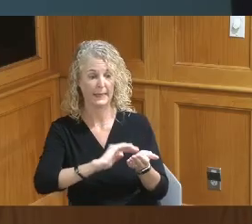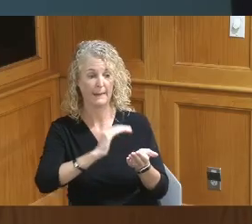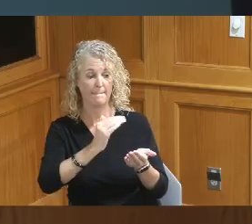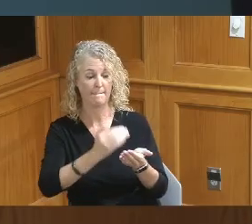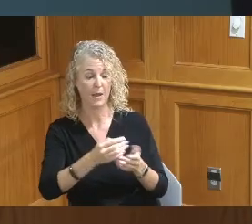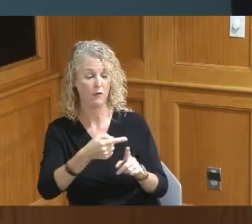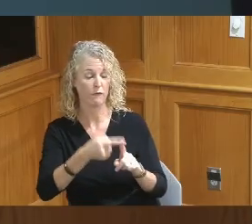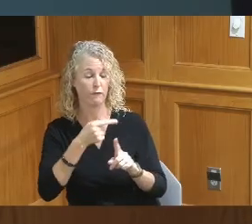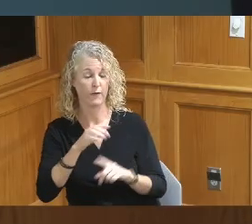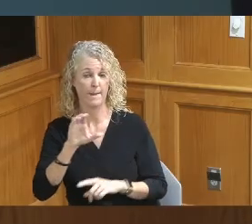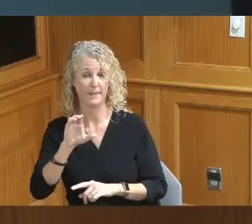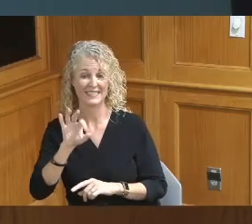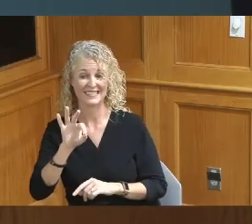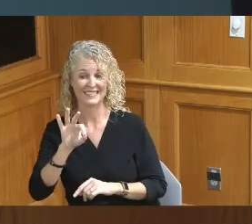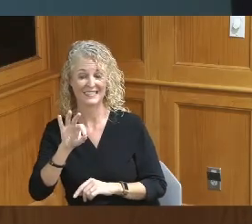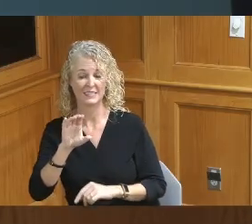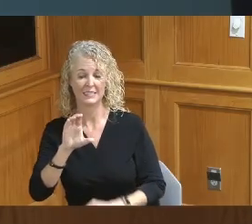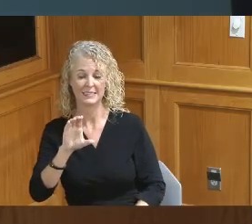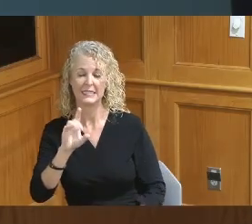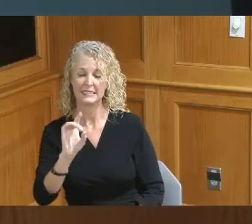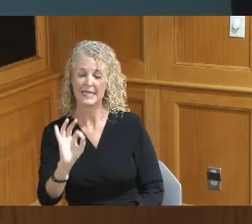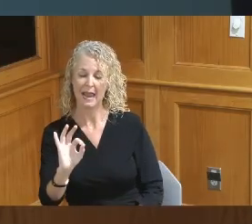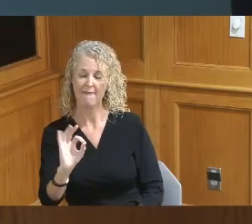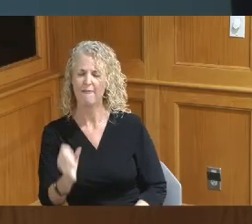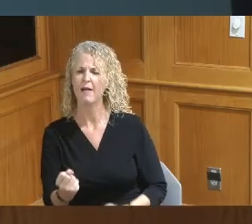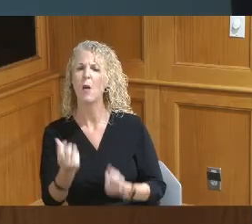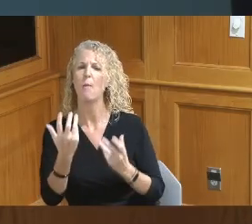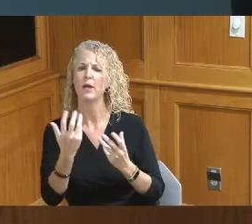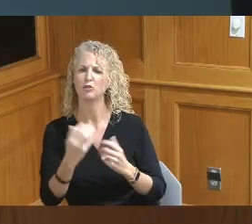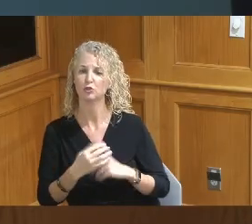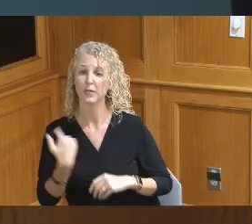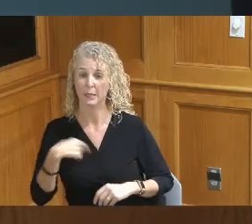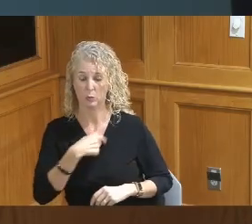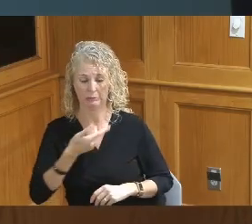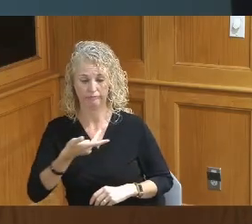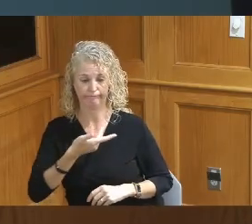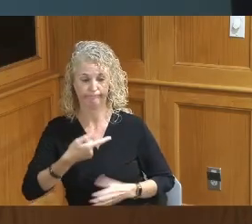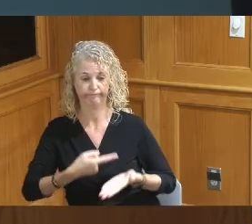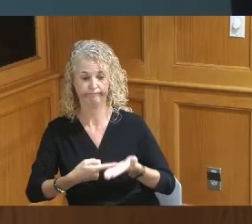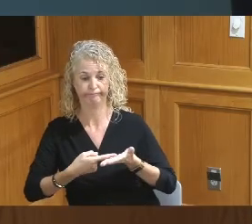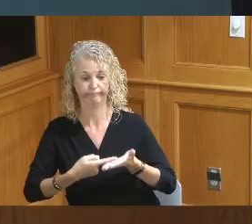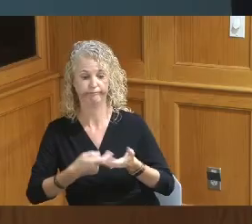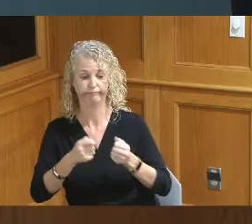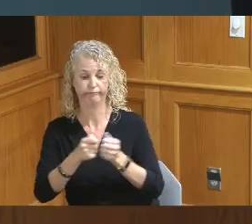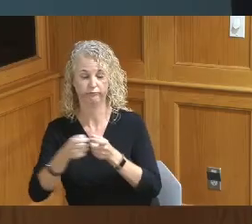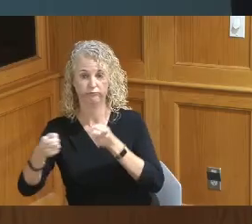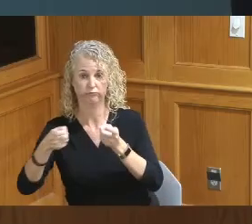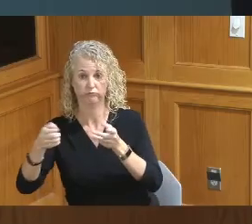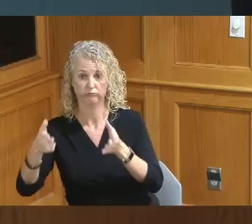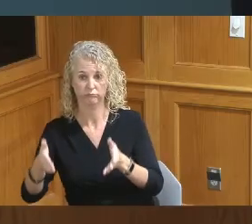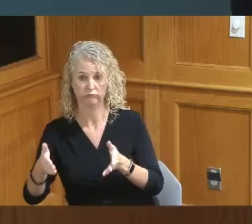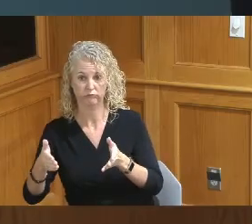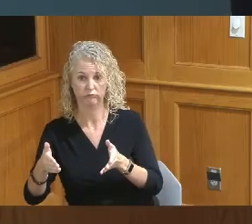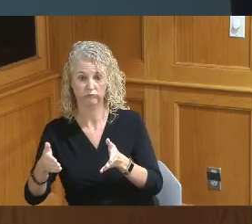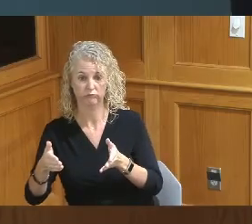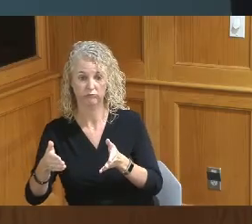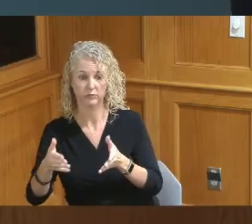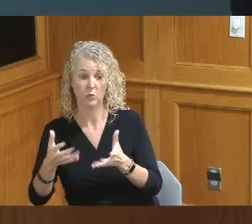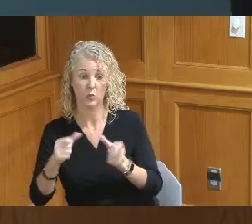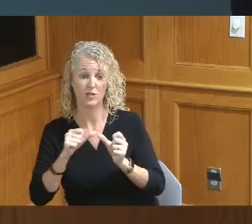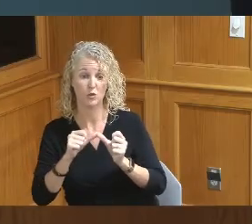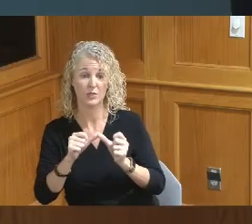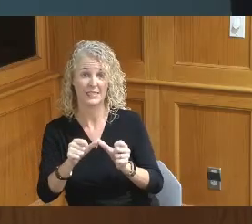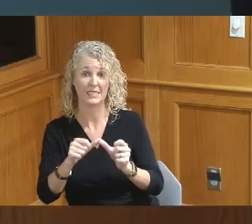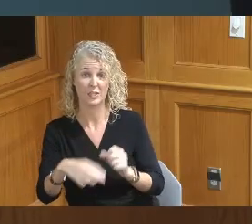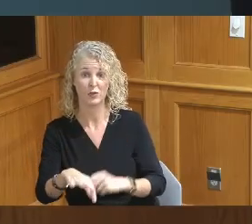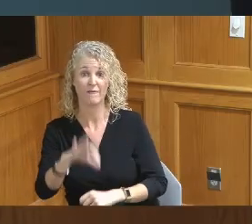from CDF? And as this board has talked to the administrator collectively about continuing to